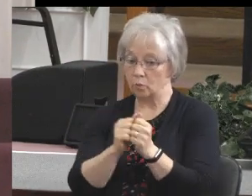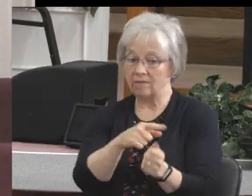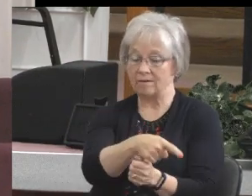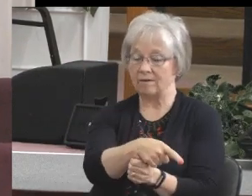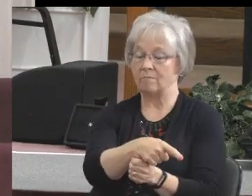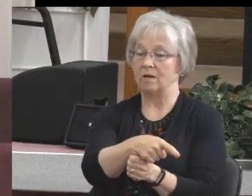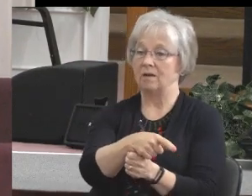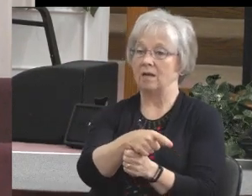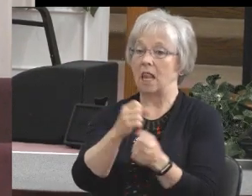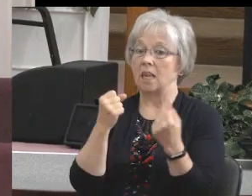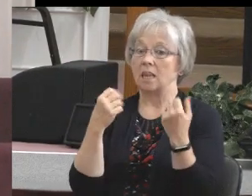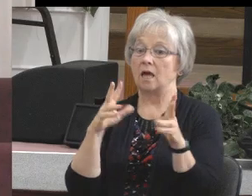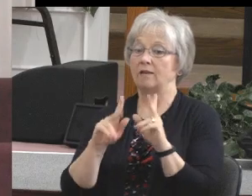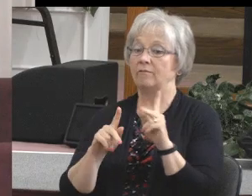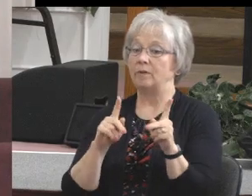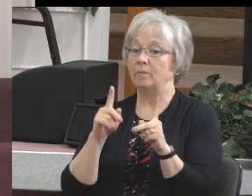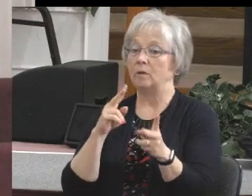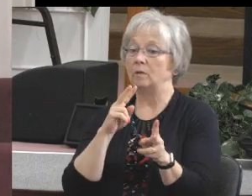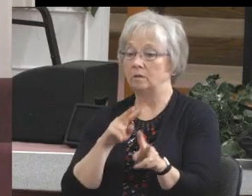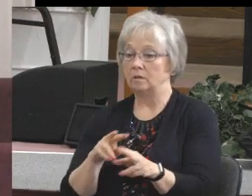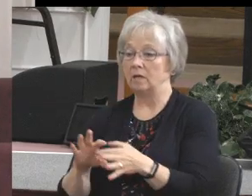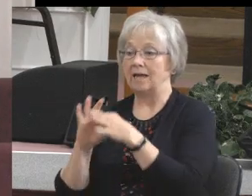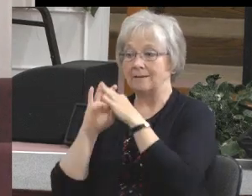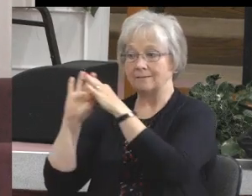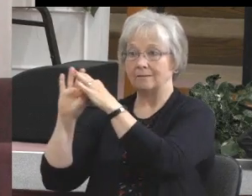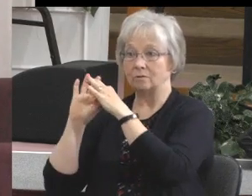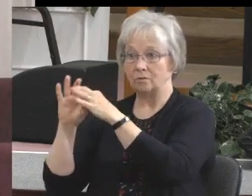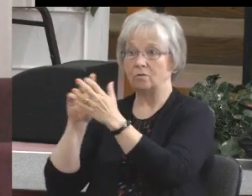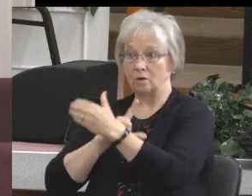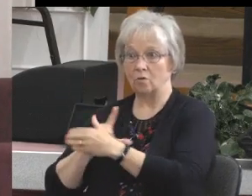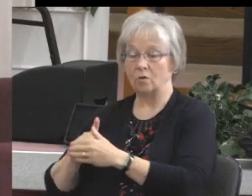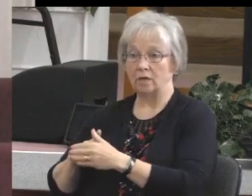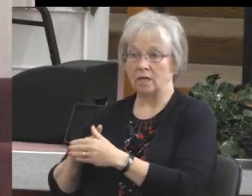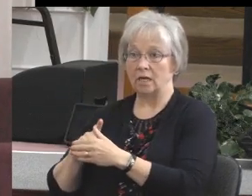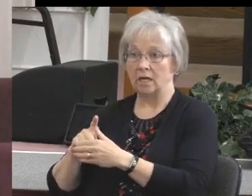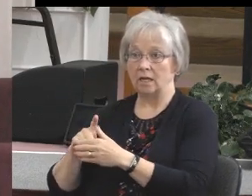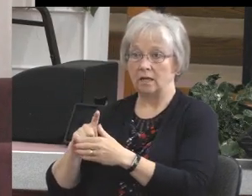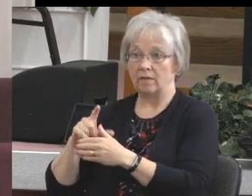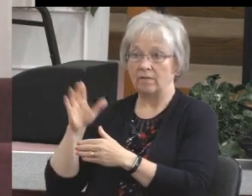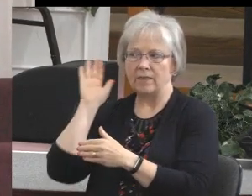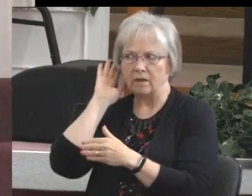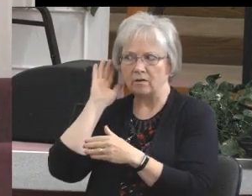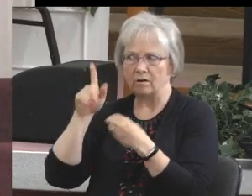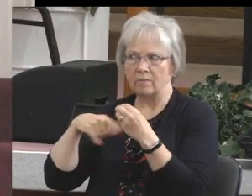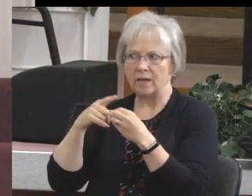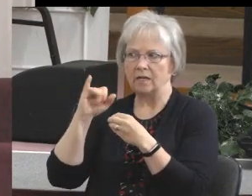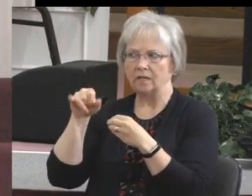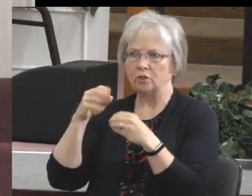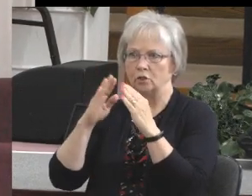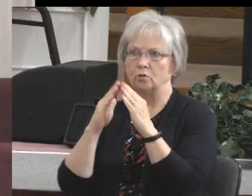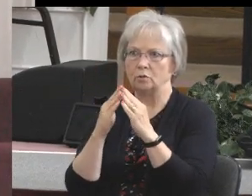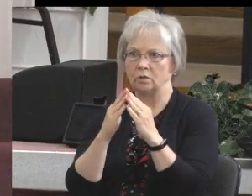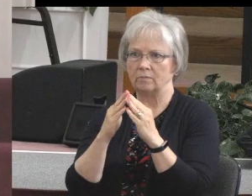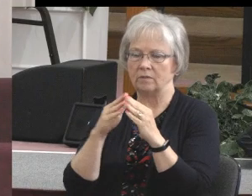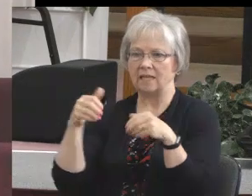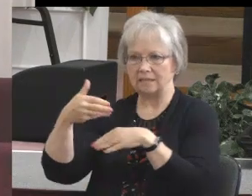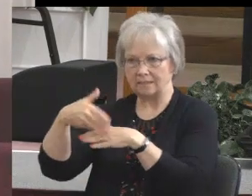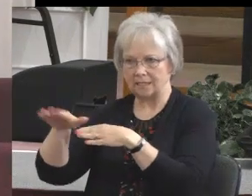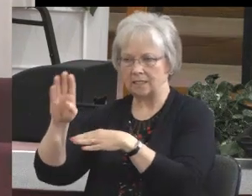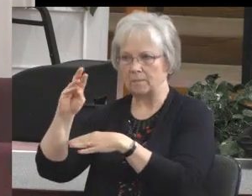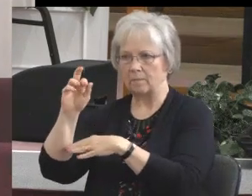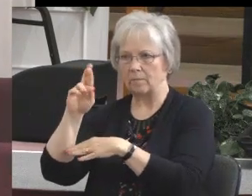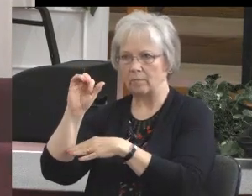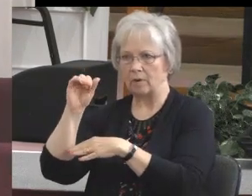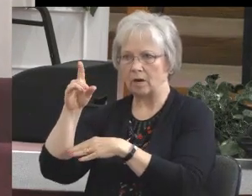Lord. The news about them reached the ears of the church at Jerusalem, and they sent Barnabas off to Antioch. Then when he arrived